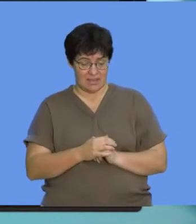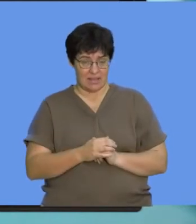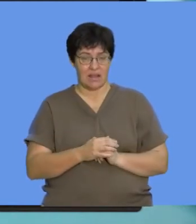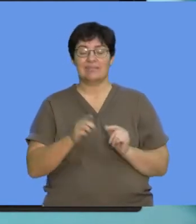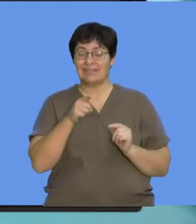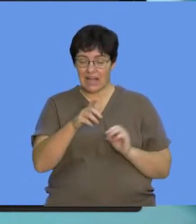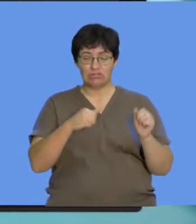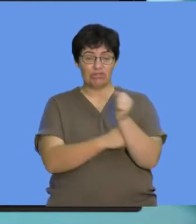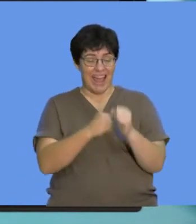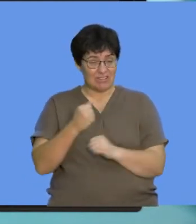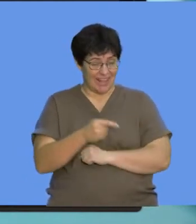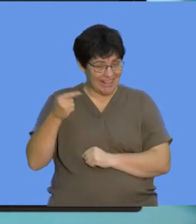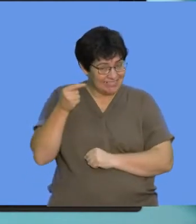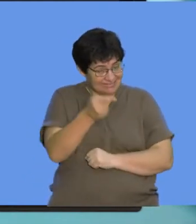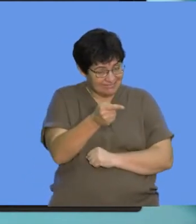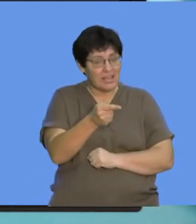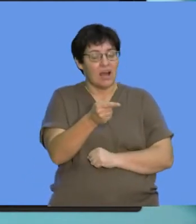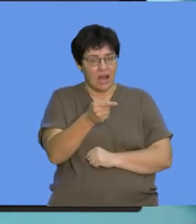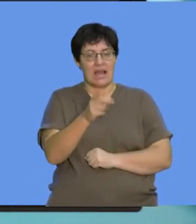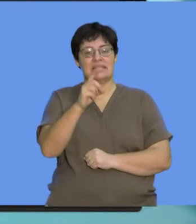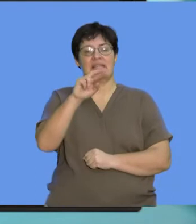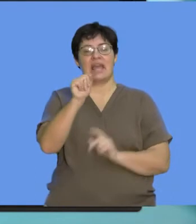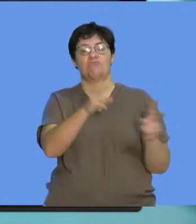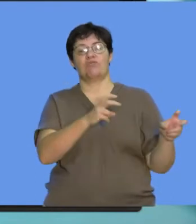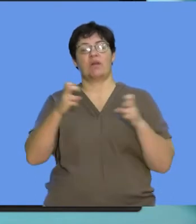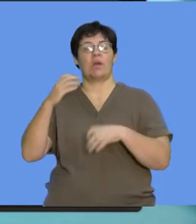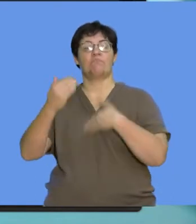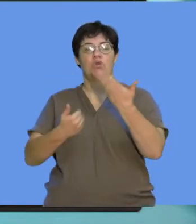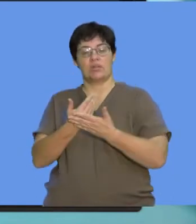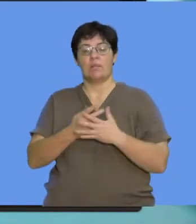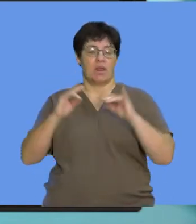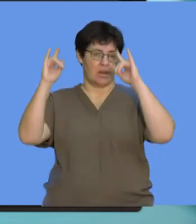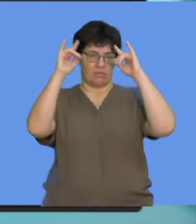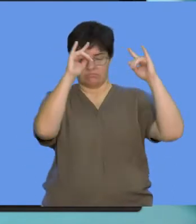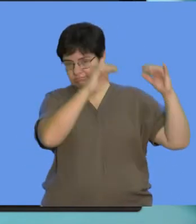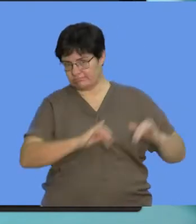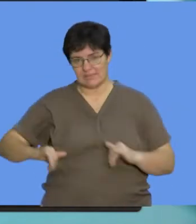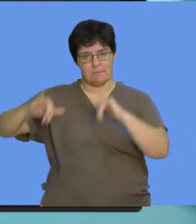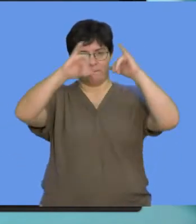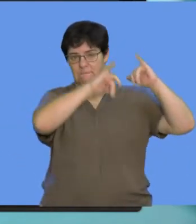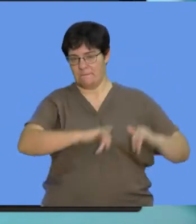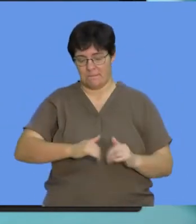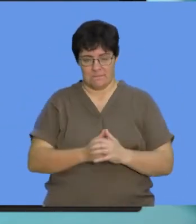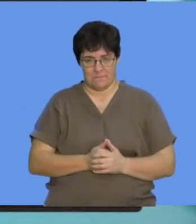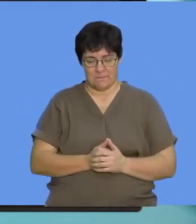end, it's that structure that leads to the process of DNA replication being universal.